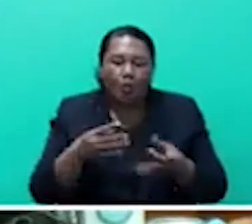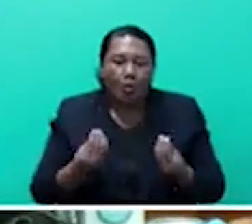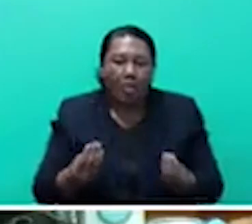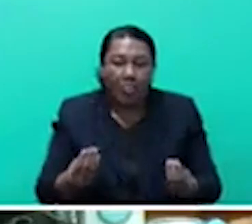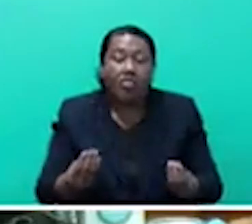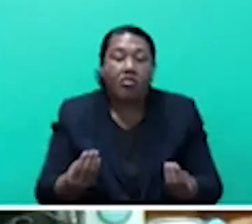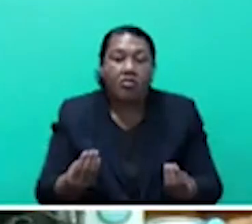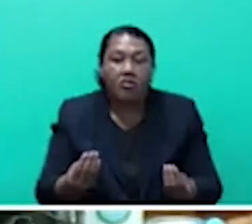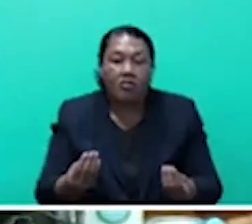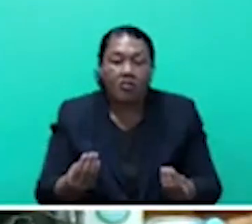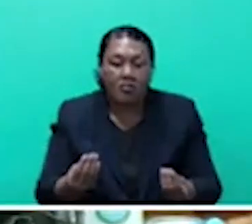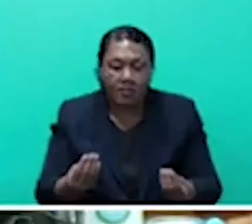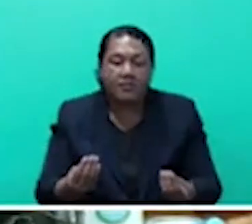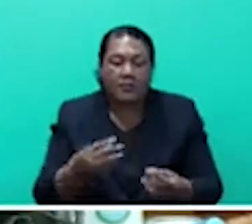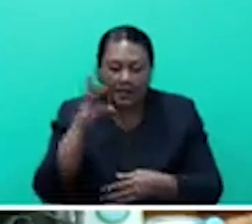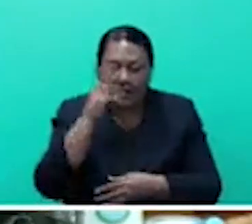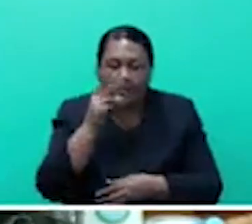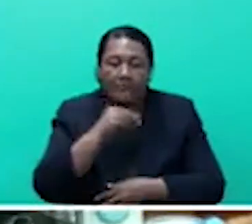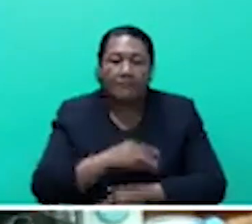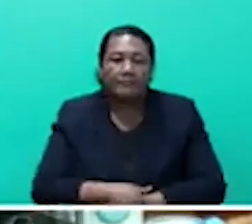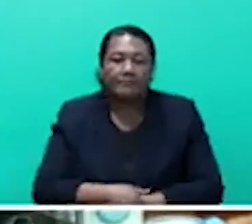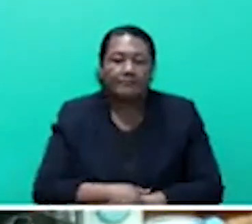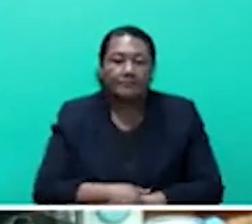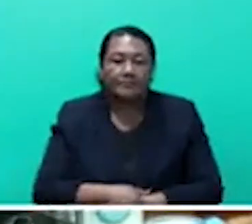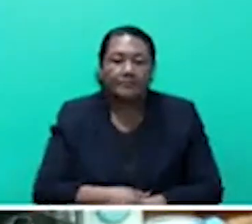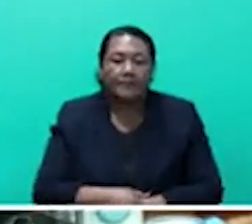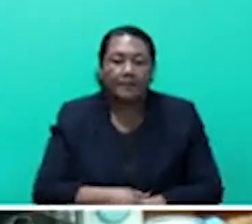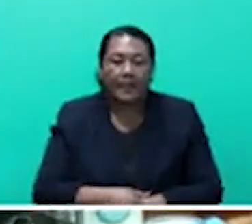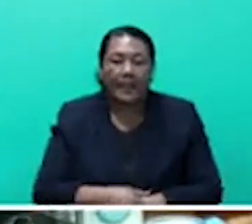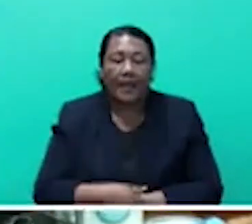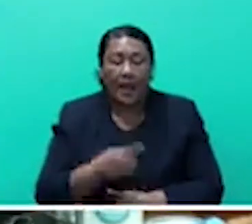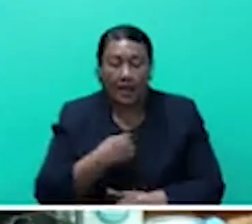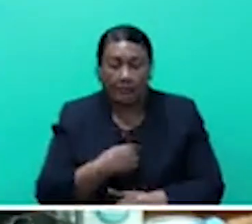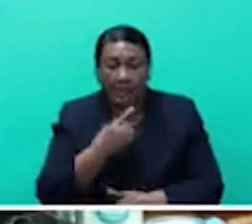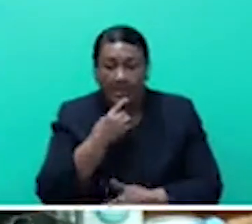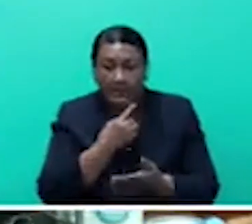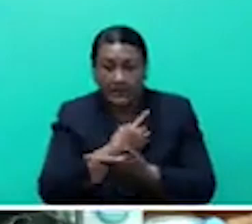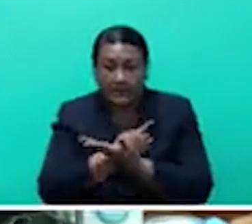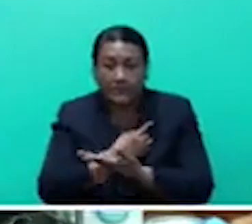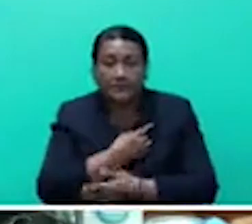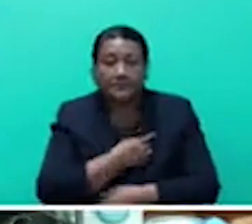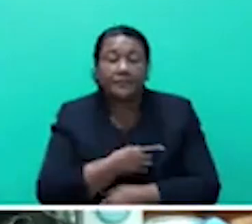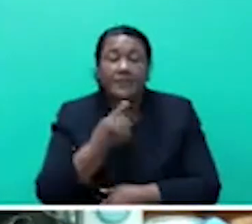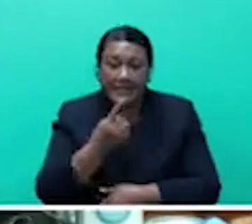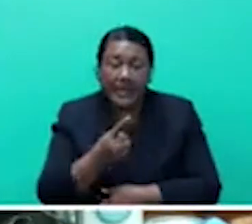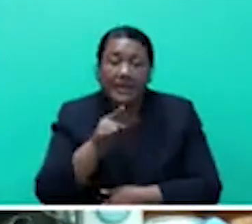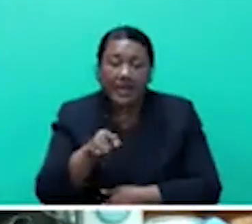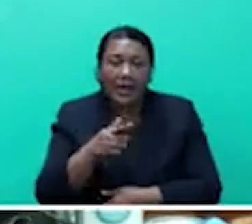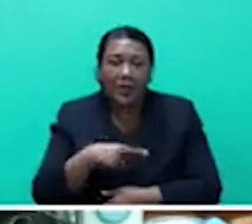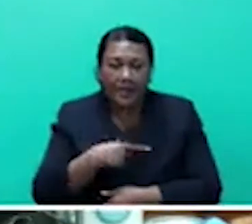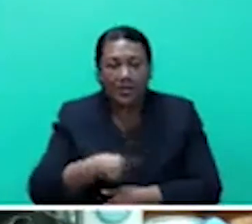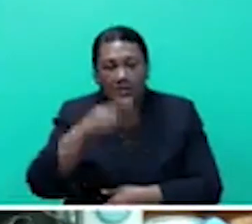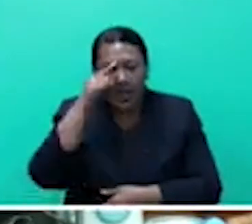to be prosecuted. Now, I say that because I think it's very important that we understand that when